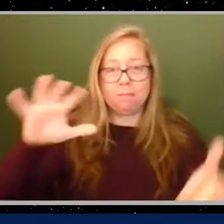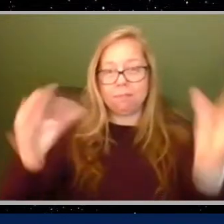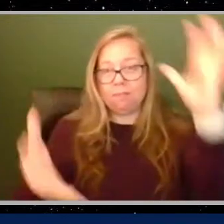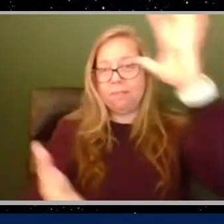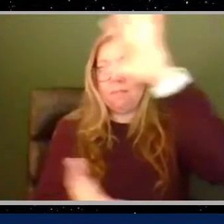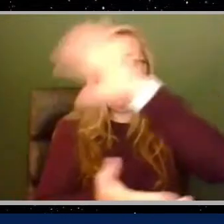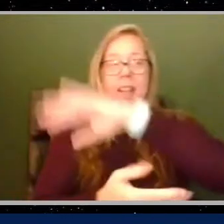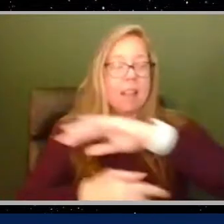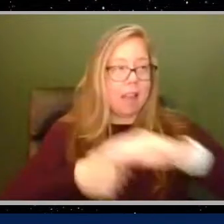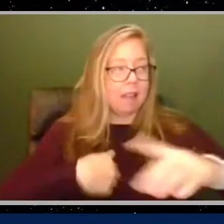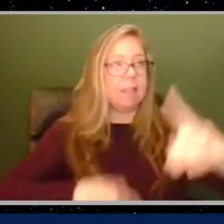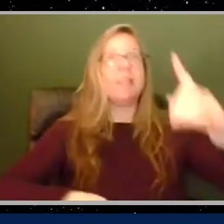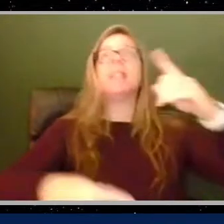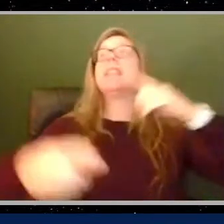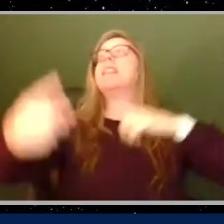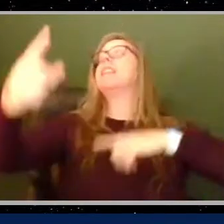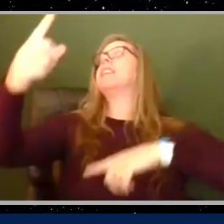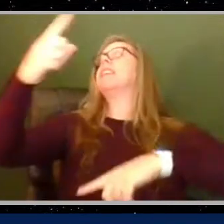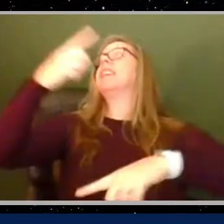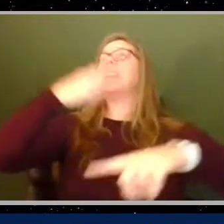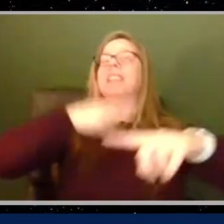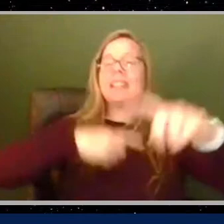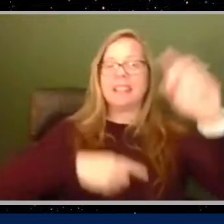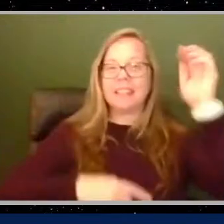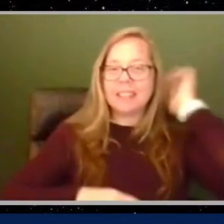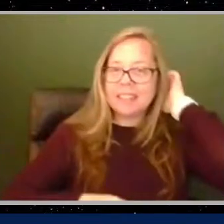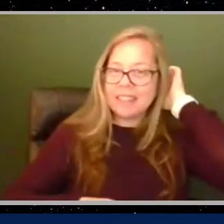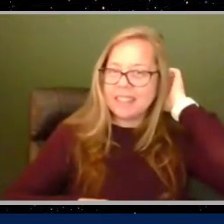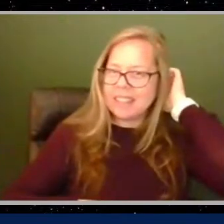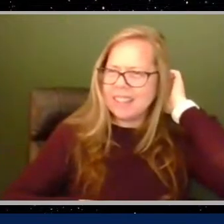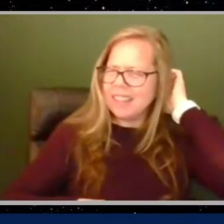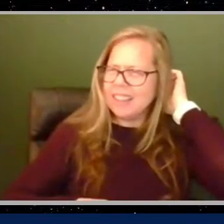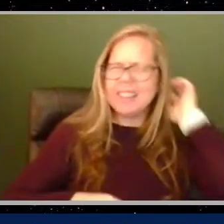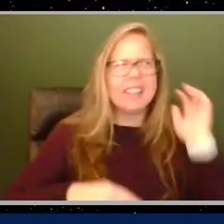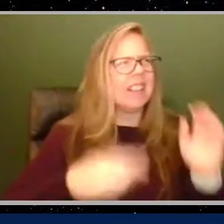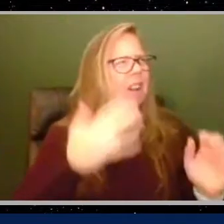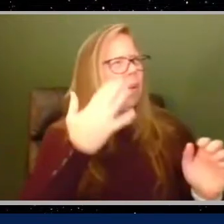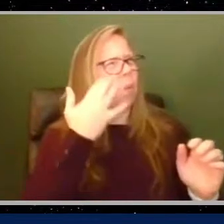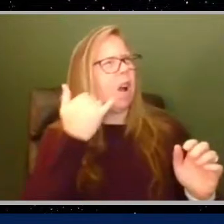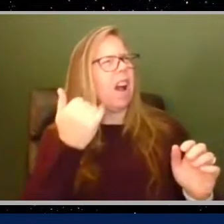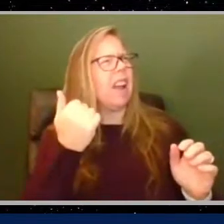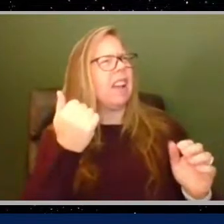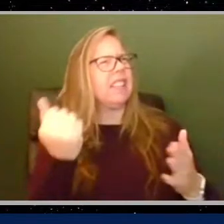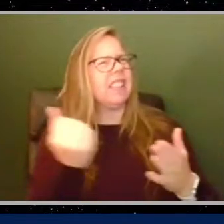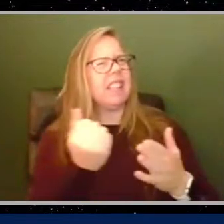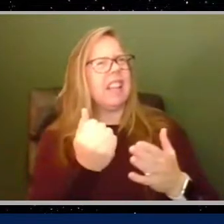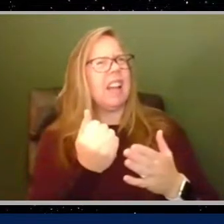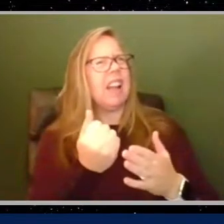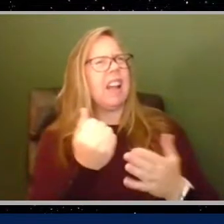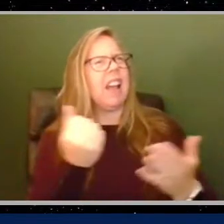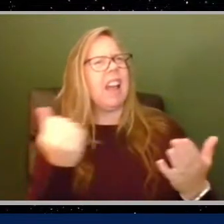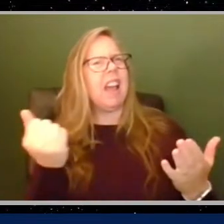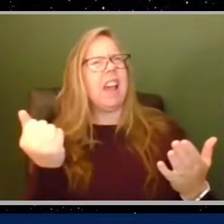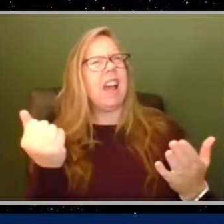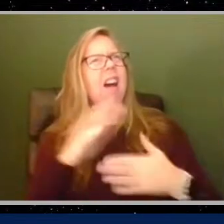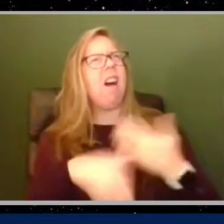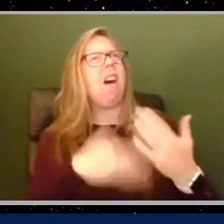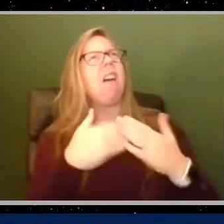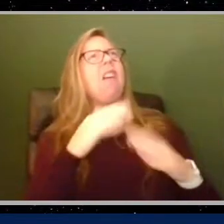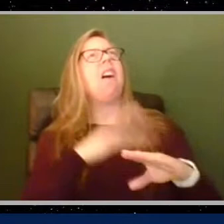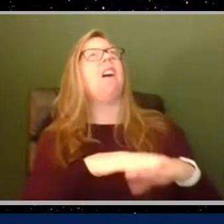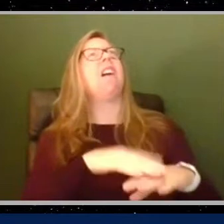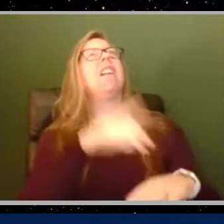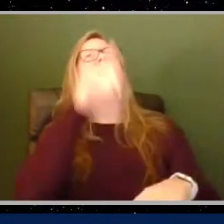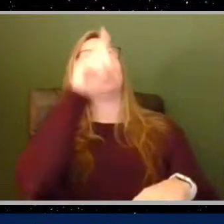know, everyone was like, wait, why is everyone, on the ceiling now? It's like, no, wait, it's the other way around. My head's on